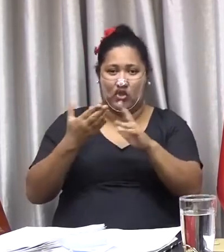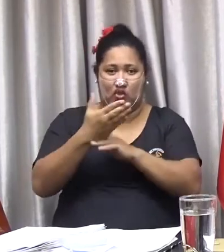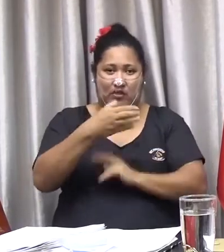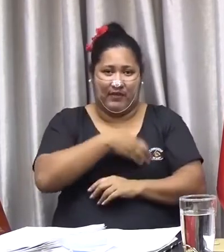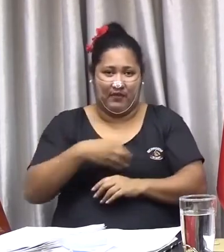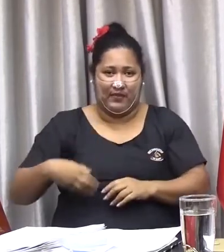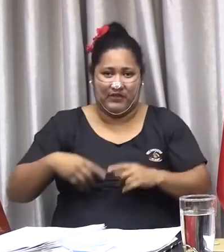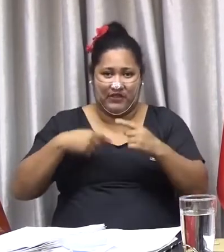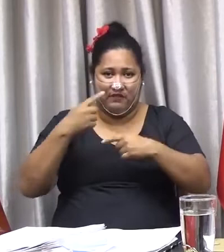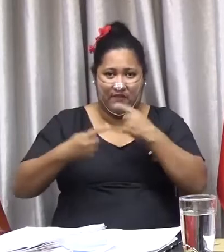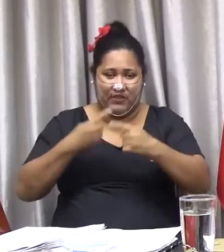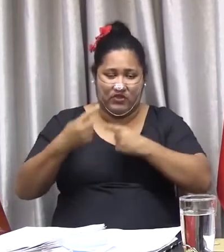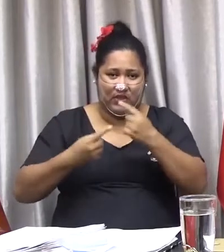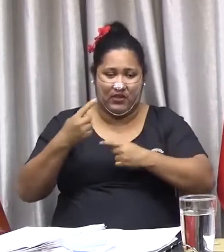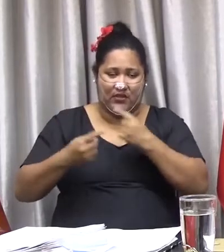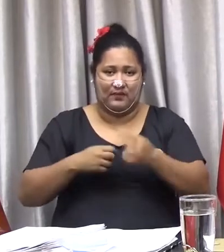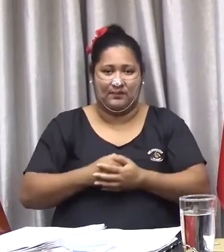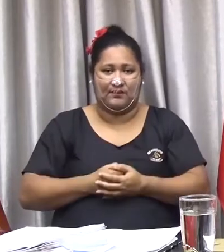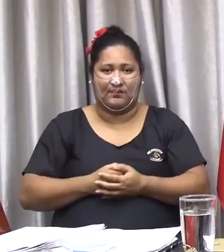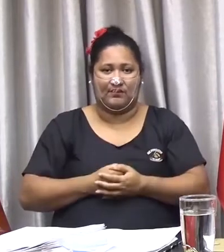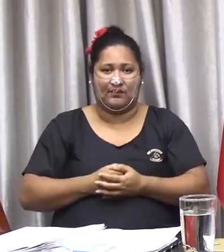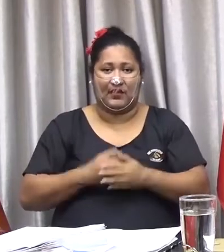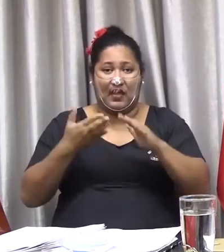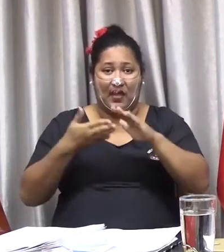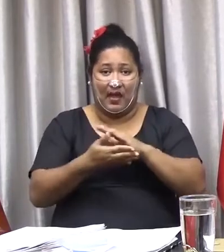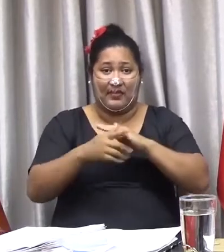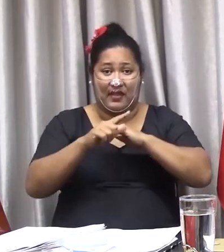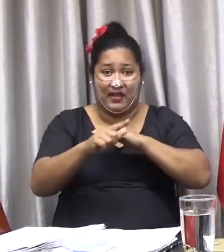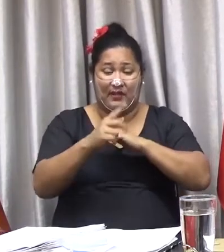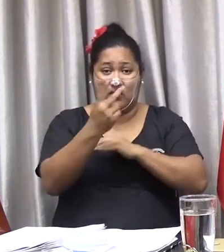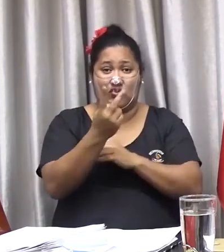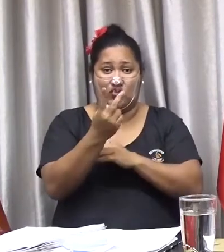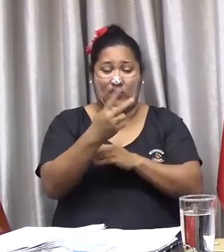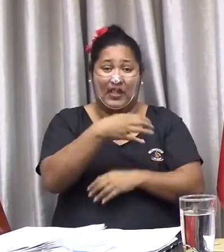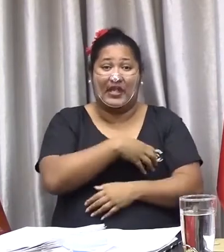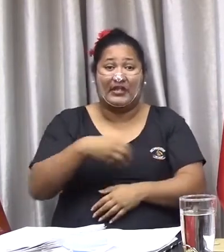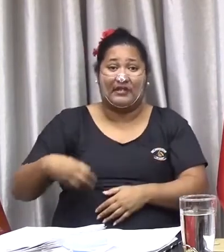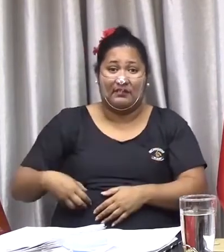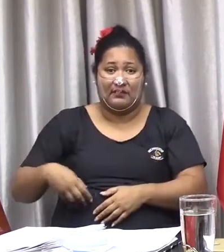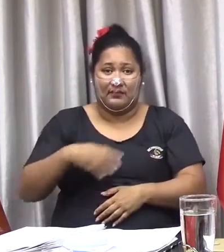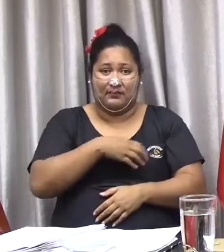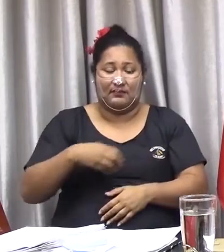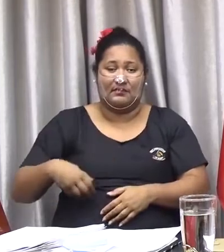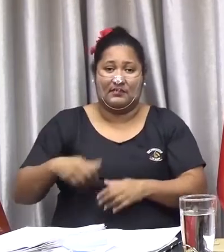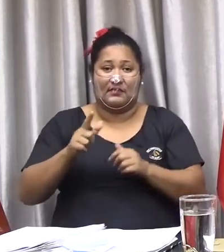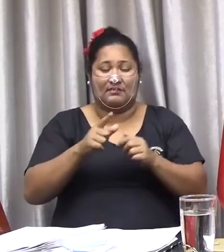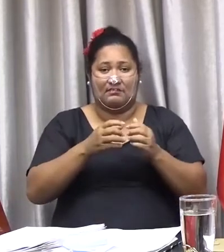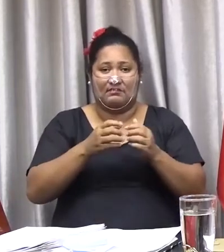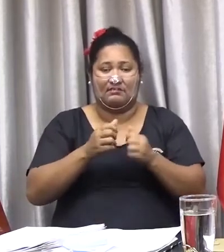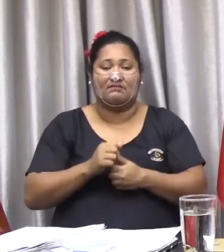government information platforms. Under Level 2, government ministries and